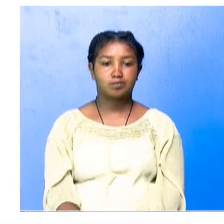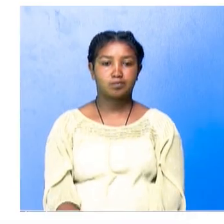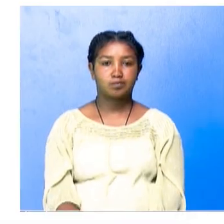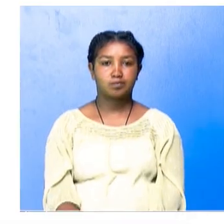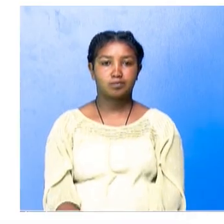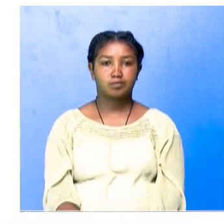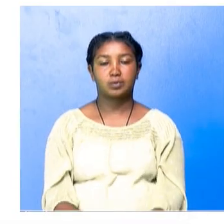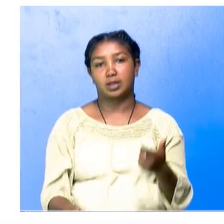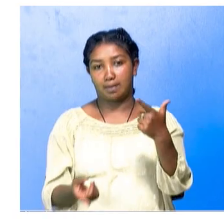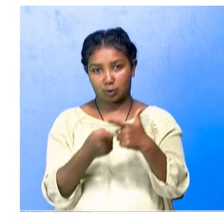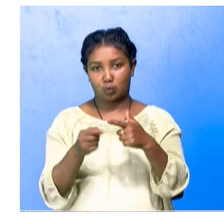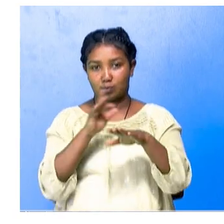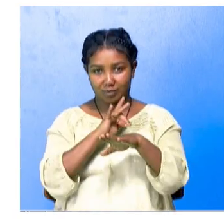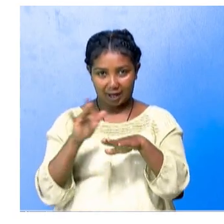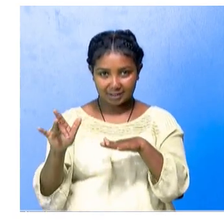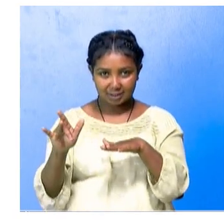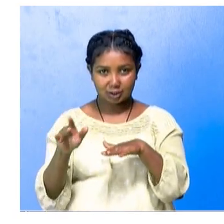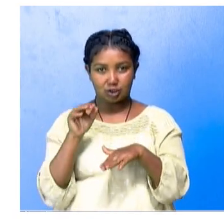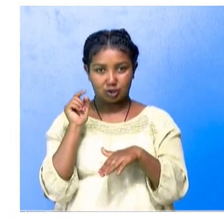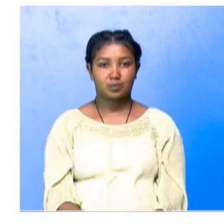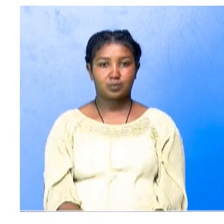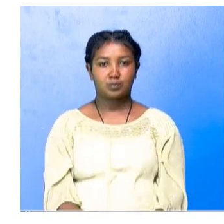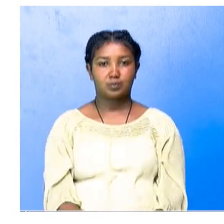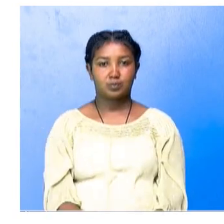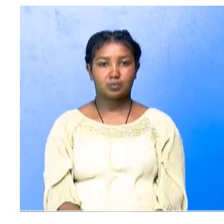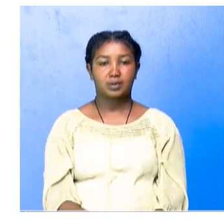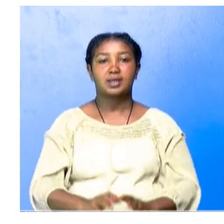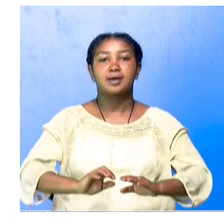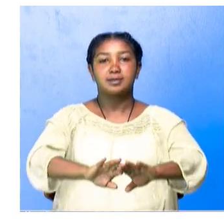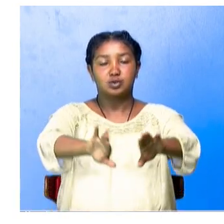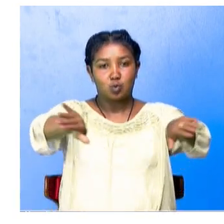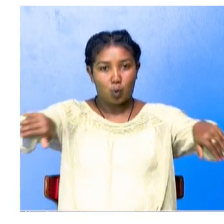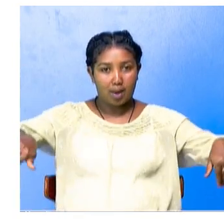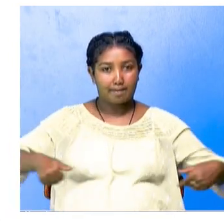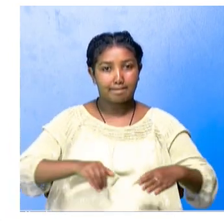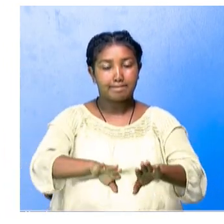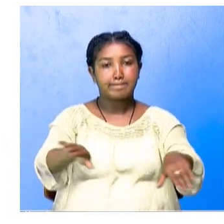Question number 2. Blank you swim.